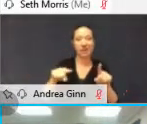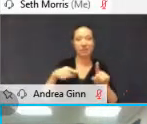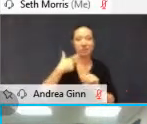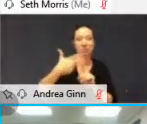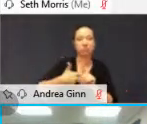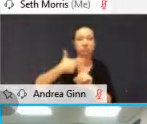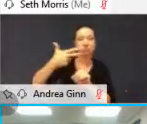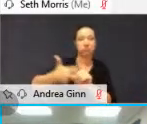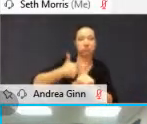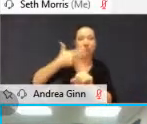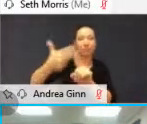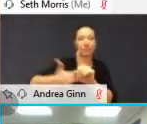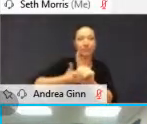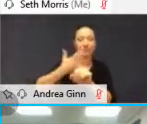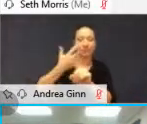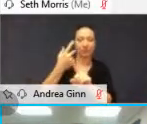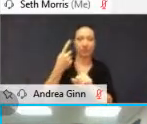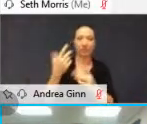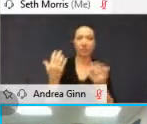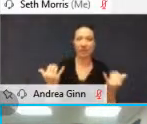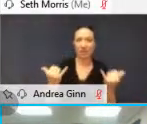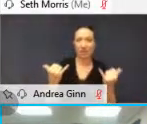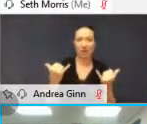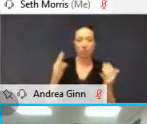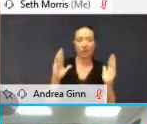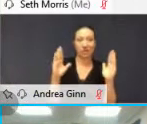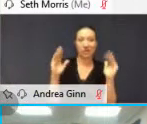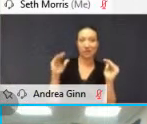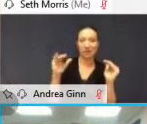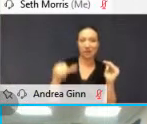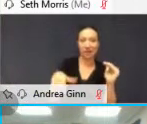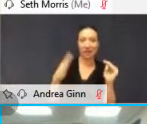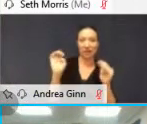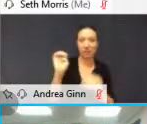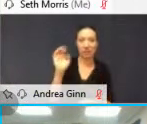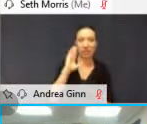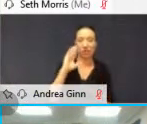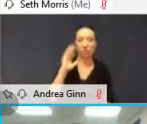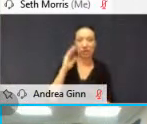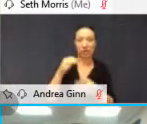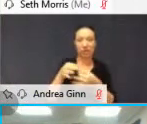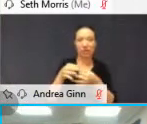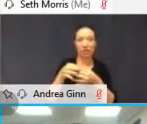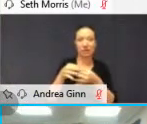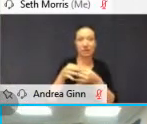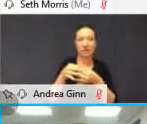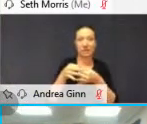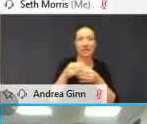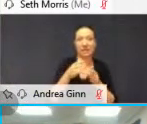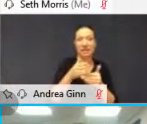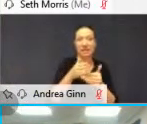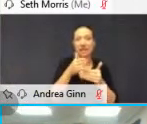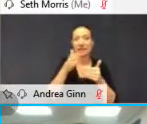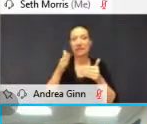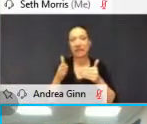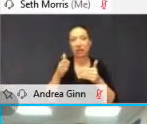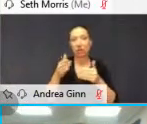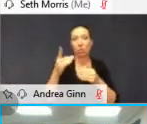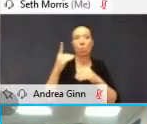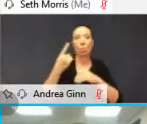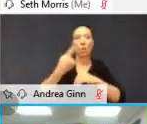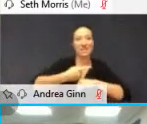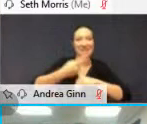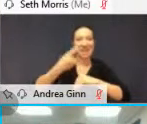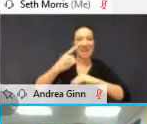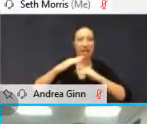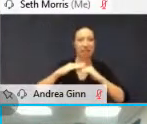time, we expect that public health emergency to extend at least one day into that last quarter of the calendar year, we